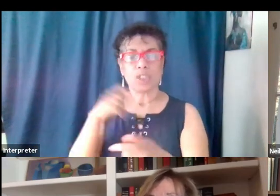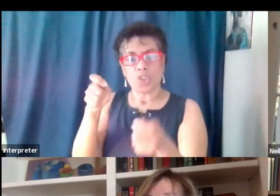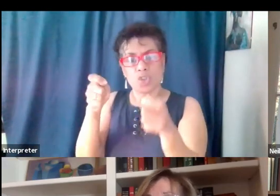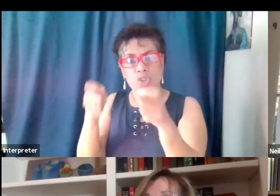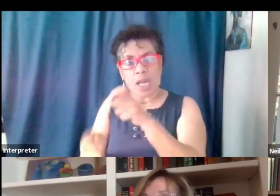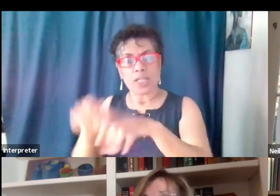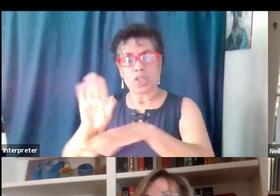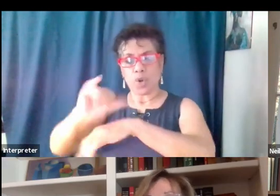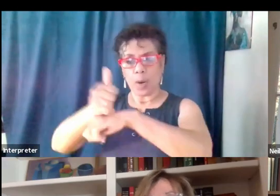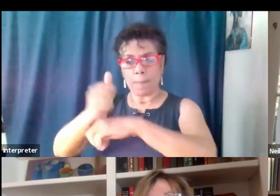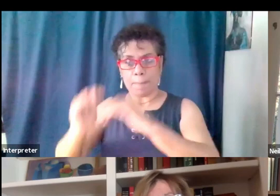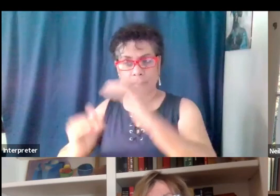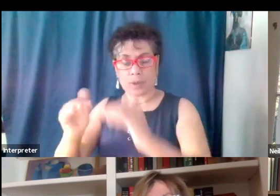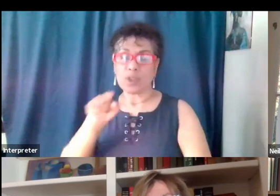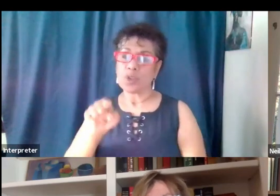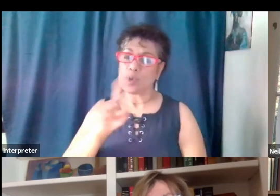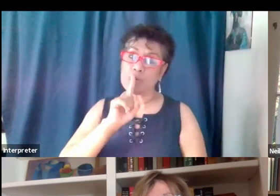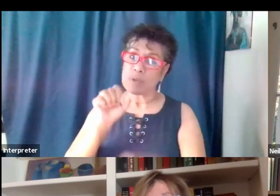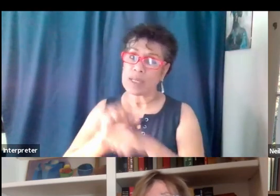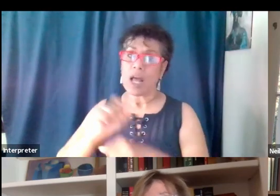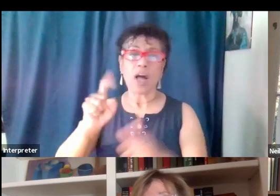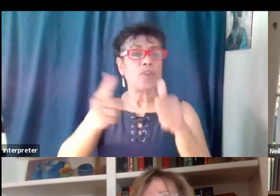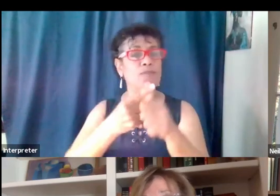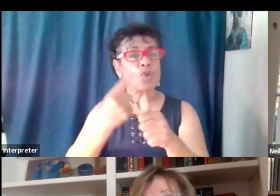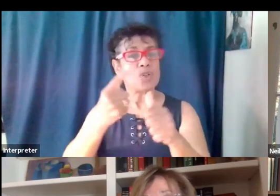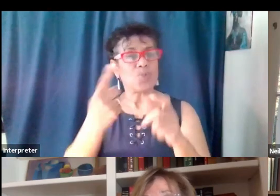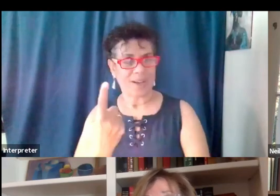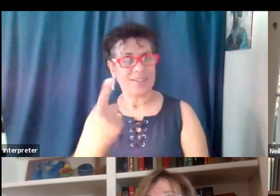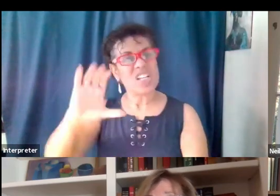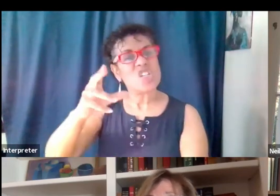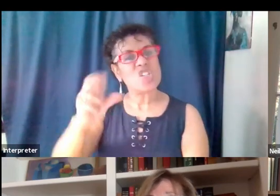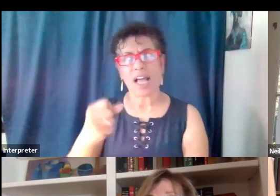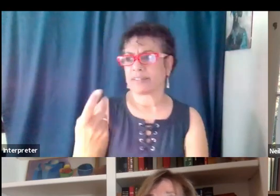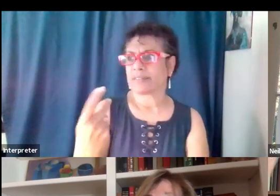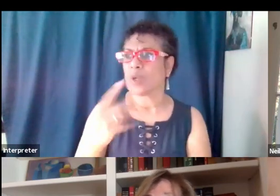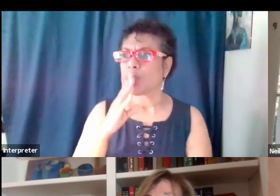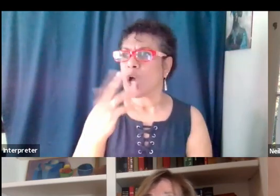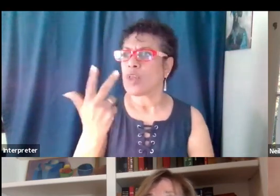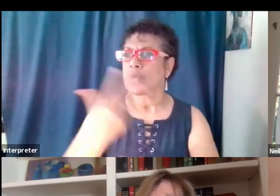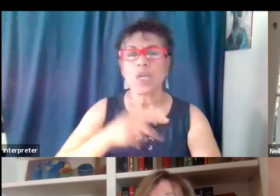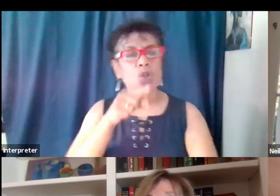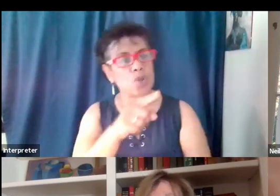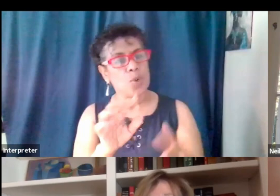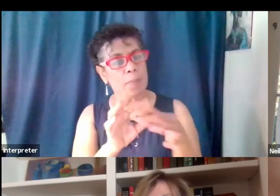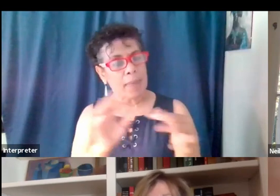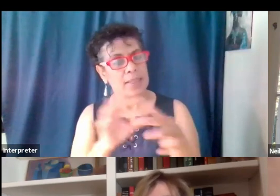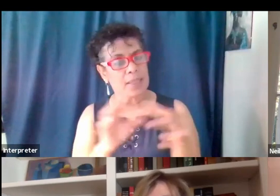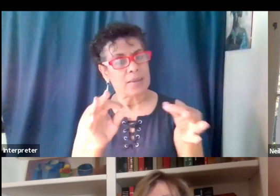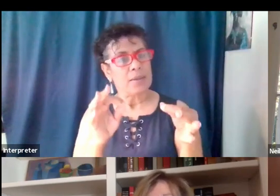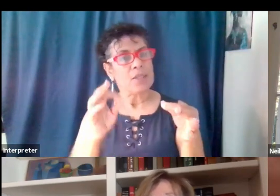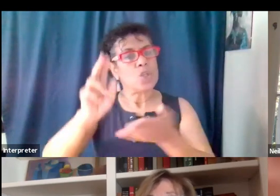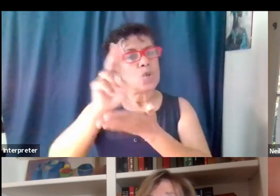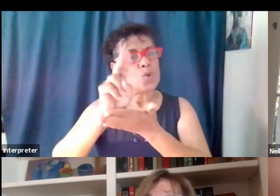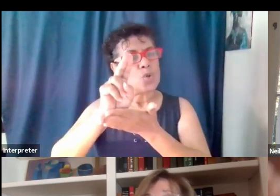facility. And you're the first one, Charles, I think, since we've been talking for the last 3 days, that has mentioned the principles of universal